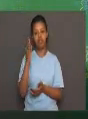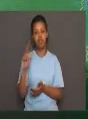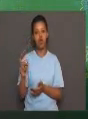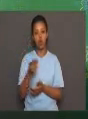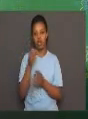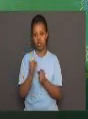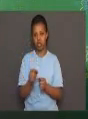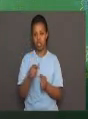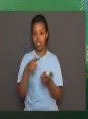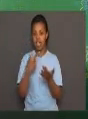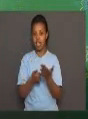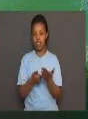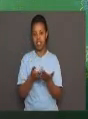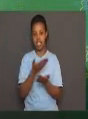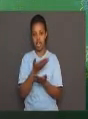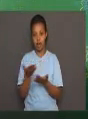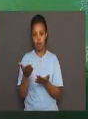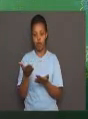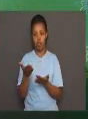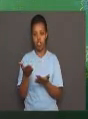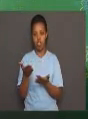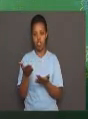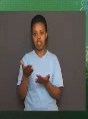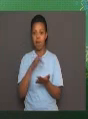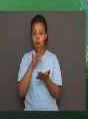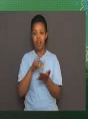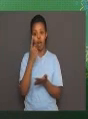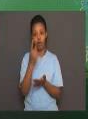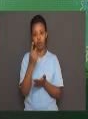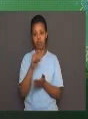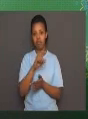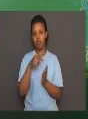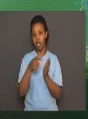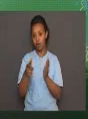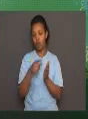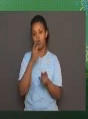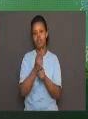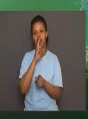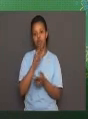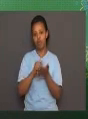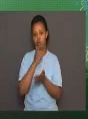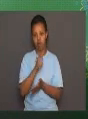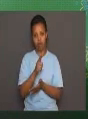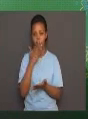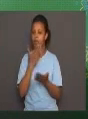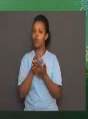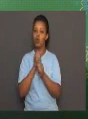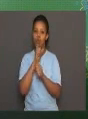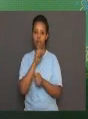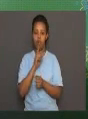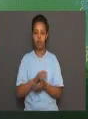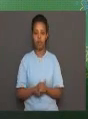If you listed any of these characteristics, you are correct. Great work.